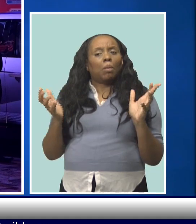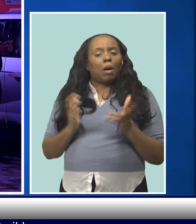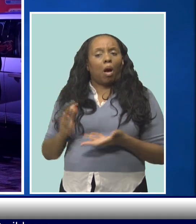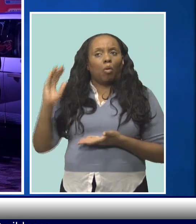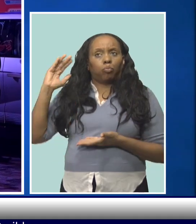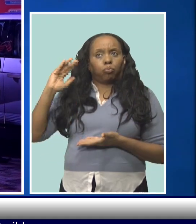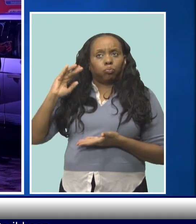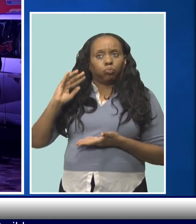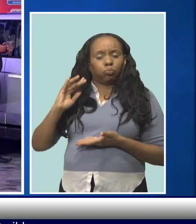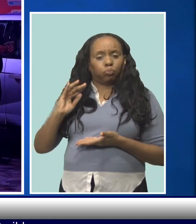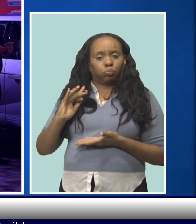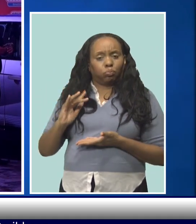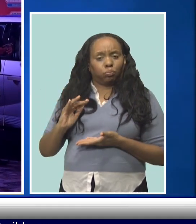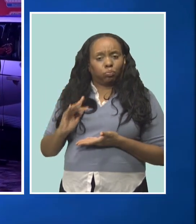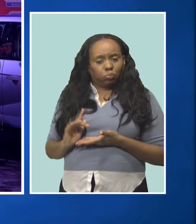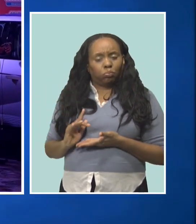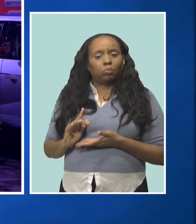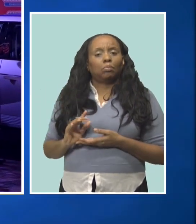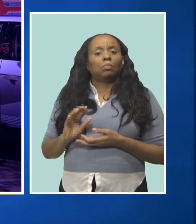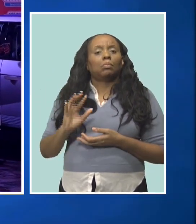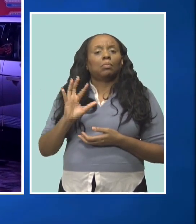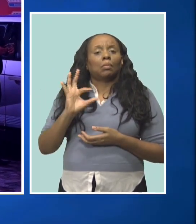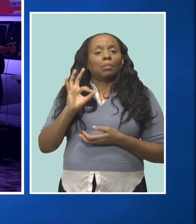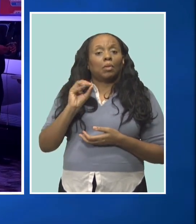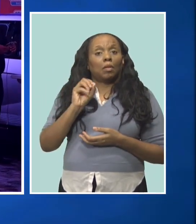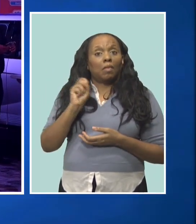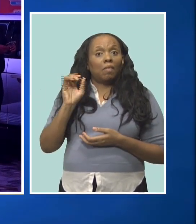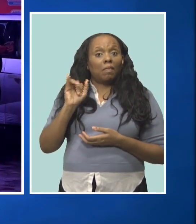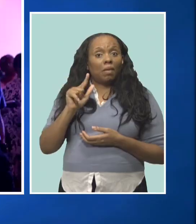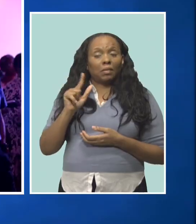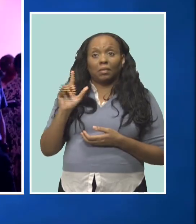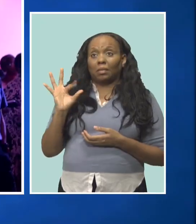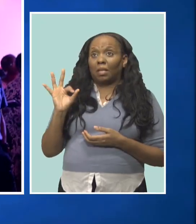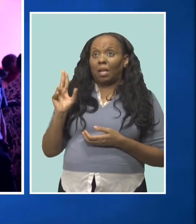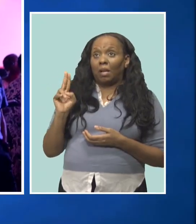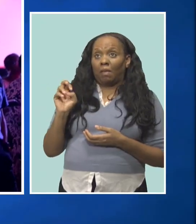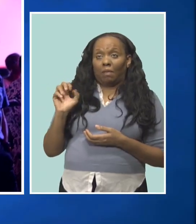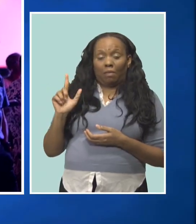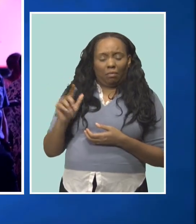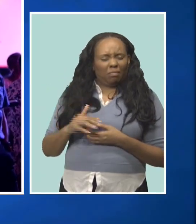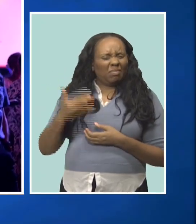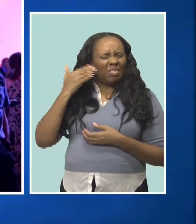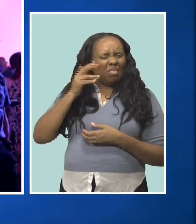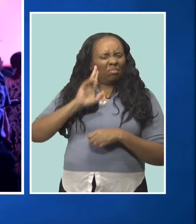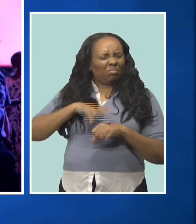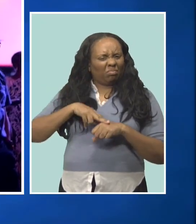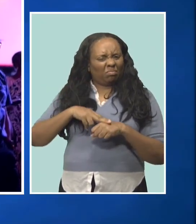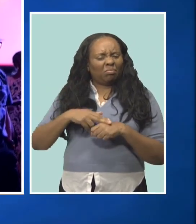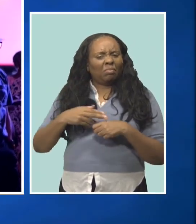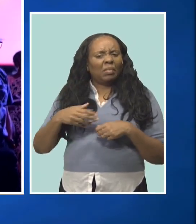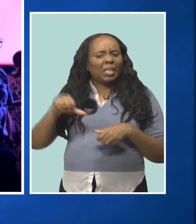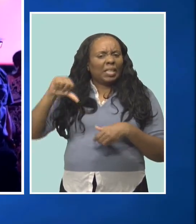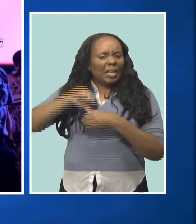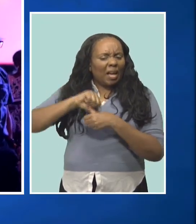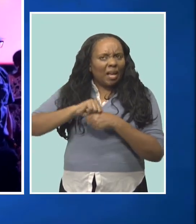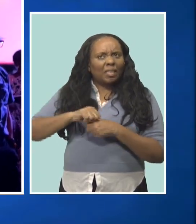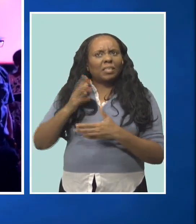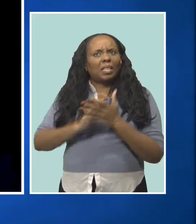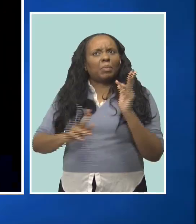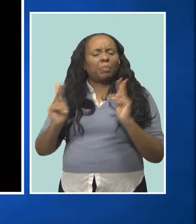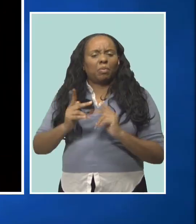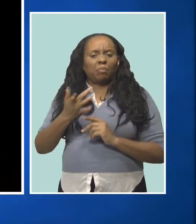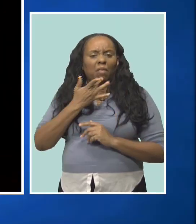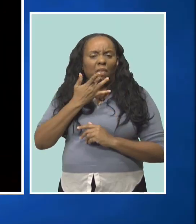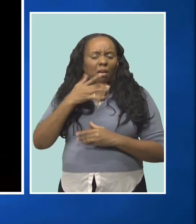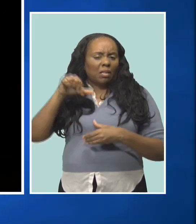as much as possible. And even though traditional gas-powered vehicles will always be a preference for some